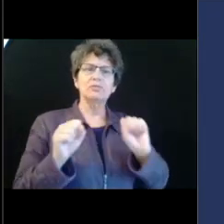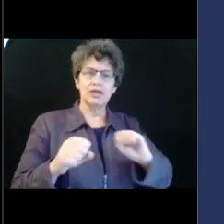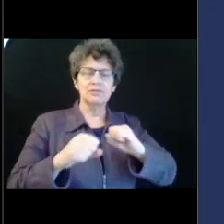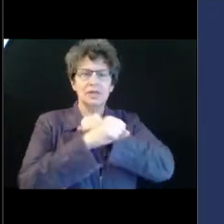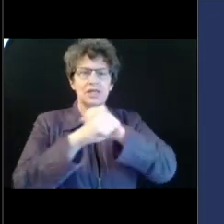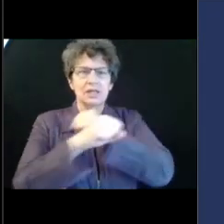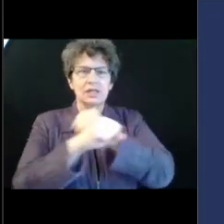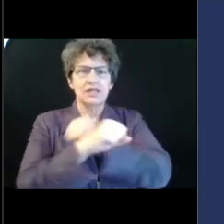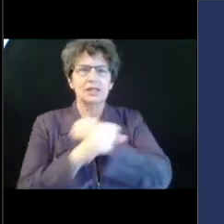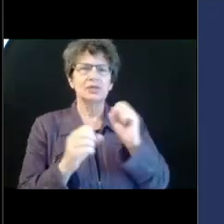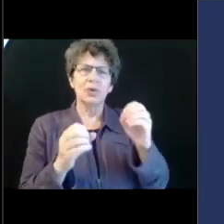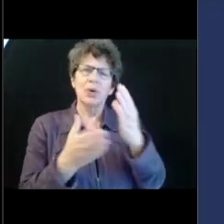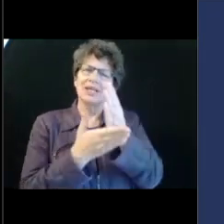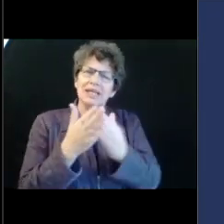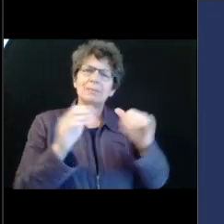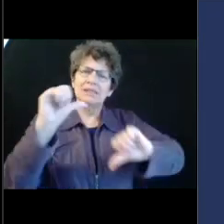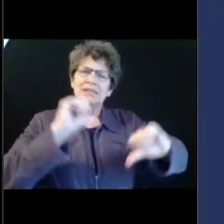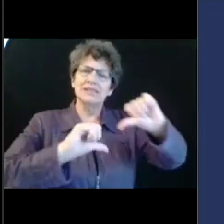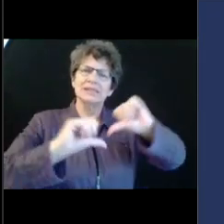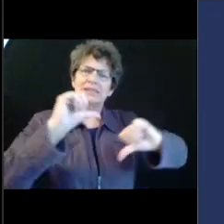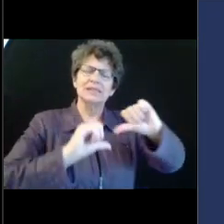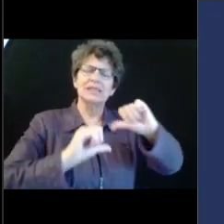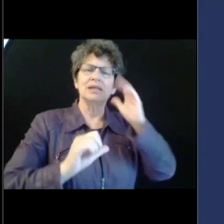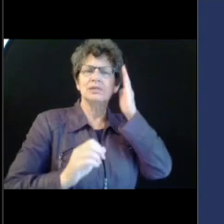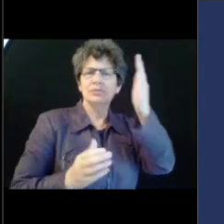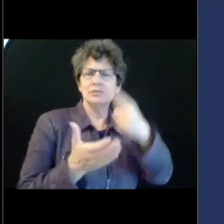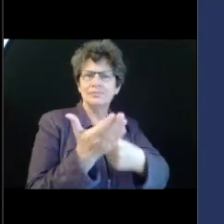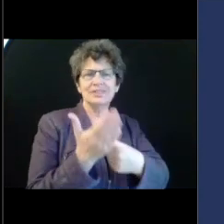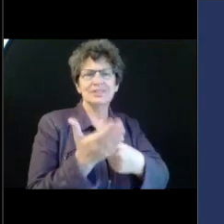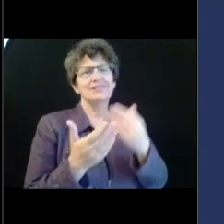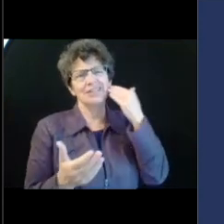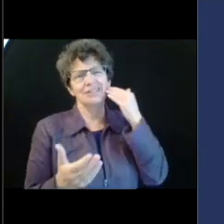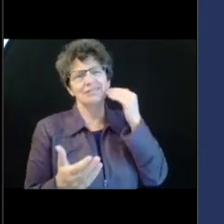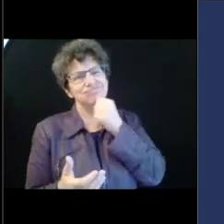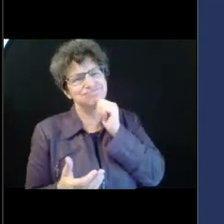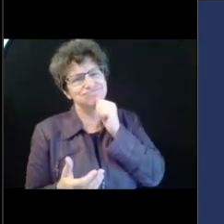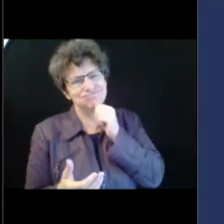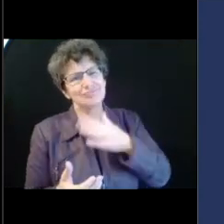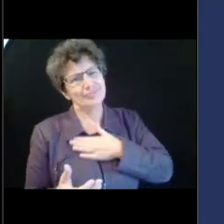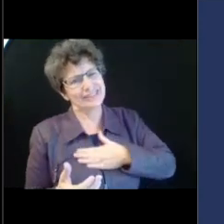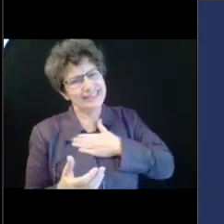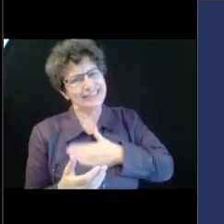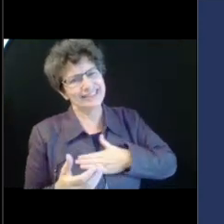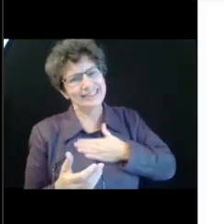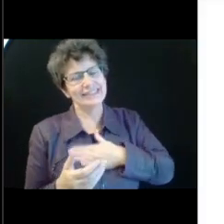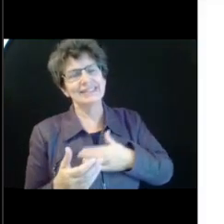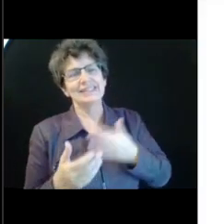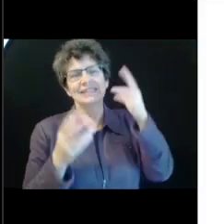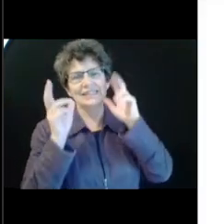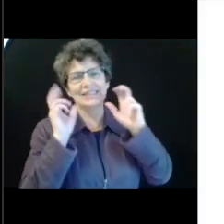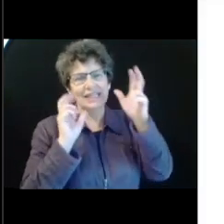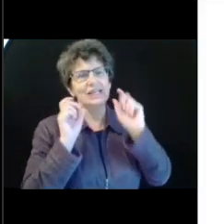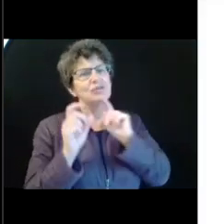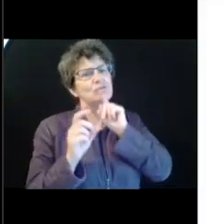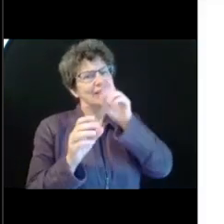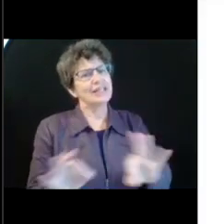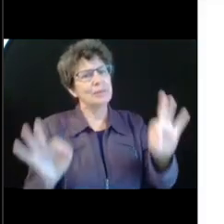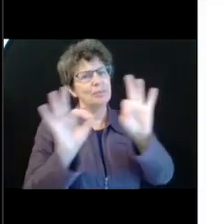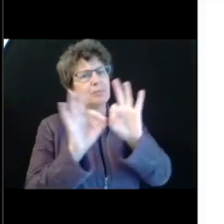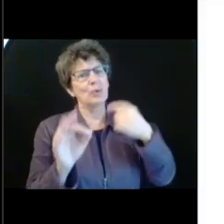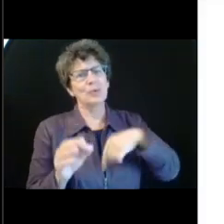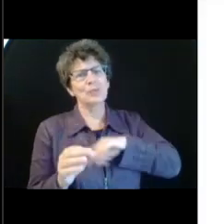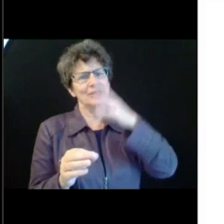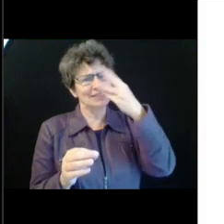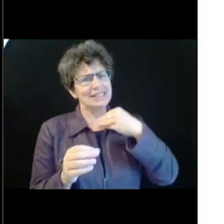take you through some science, just to hammer home that it really is important for us to get the sleep we need here. So when